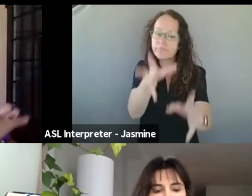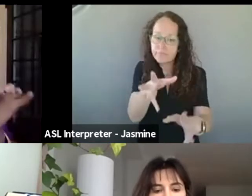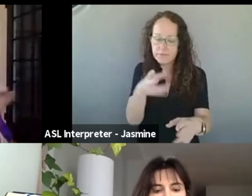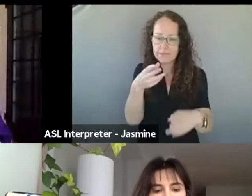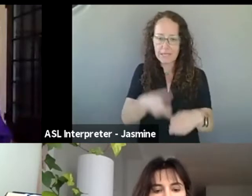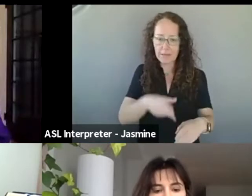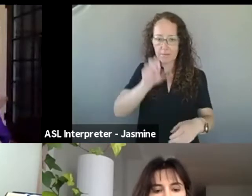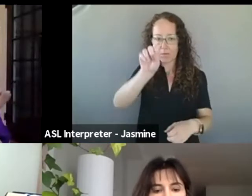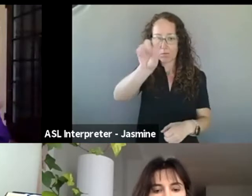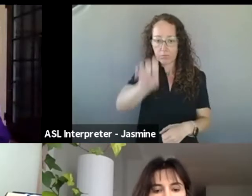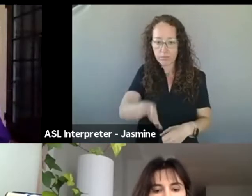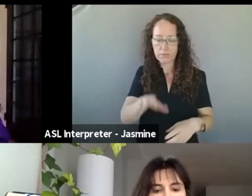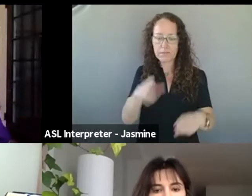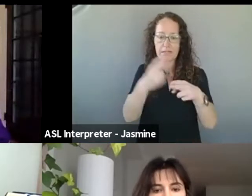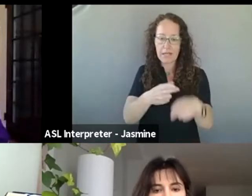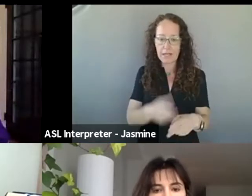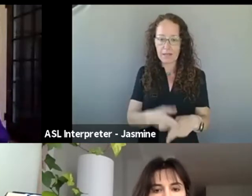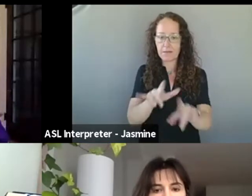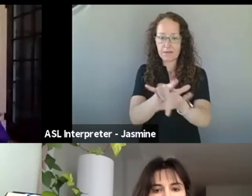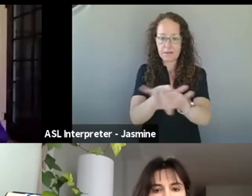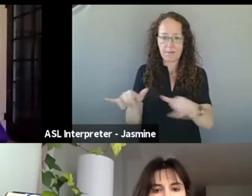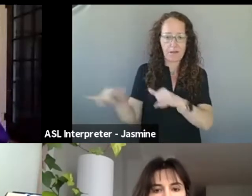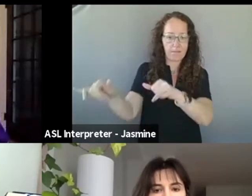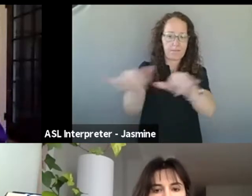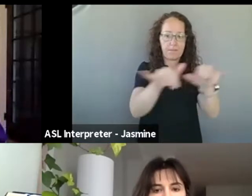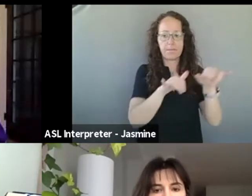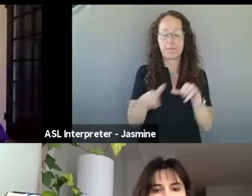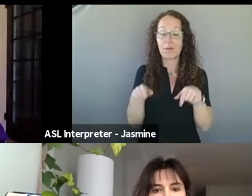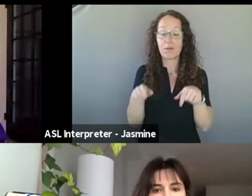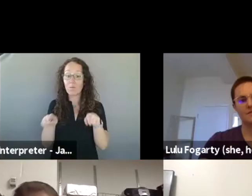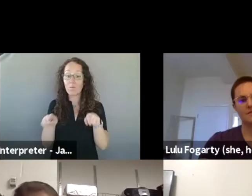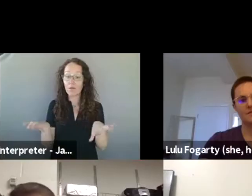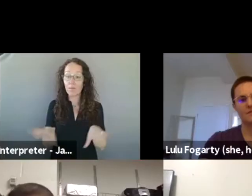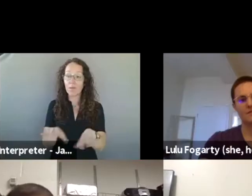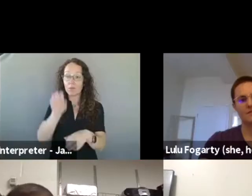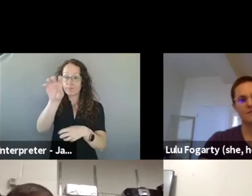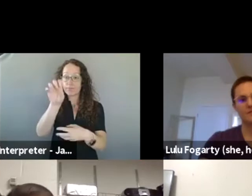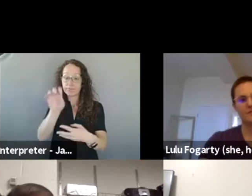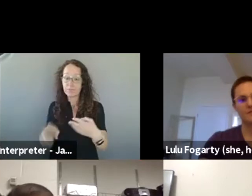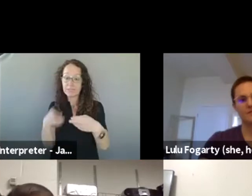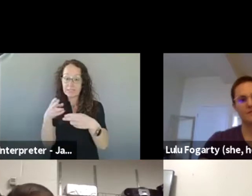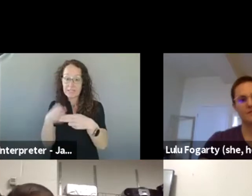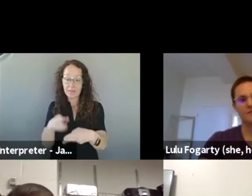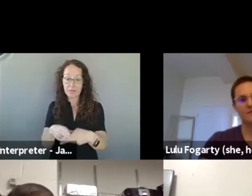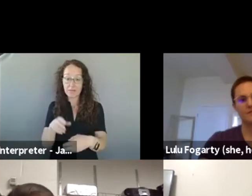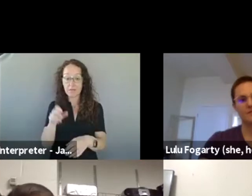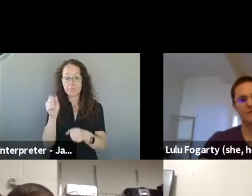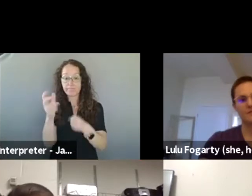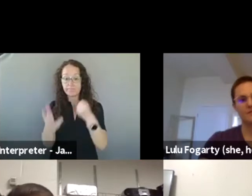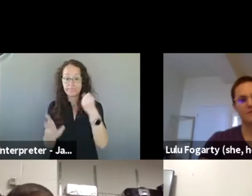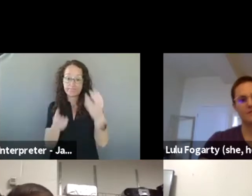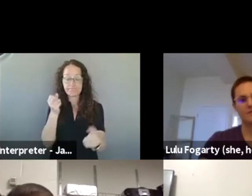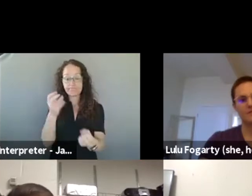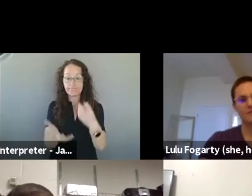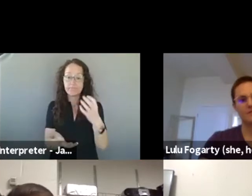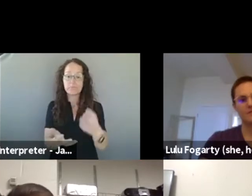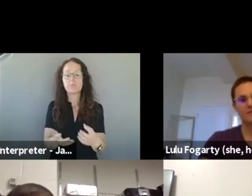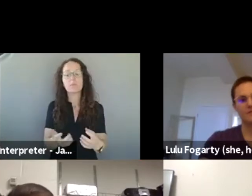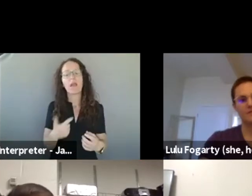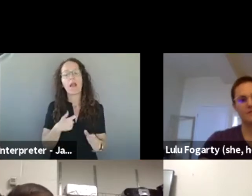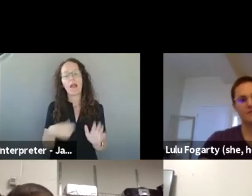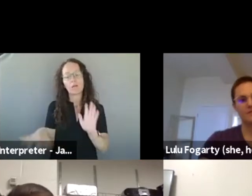that comes to an end, I'll just start to ring some chimes so that we can wind down. But let's bring them in with us